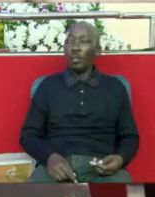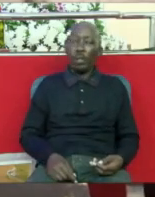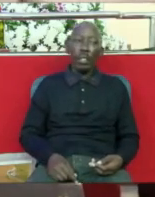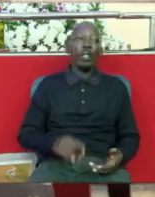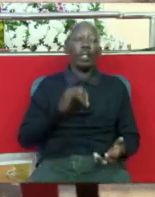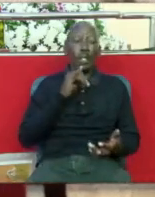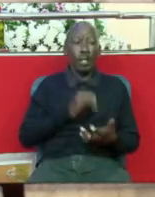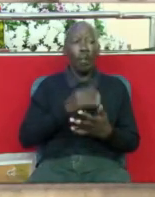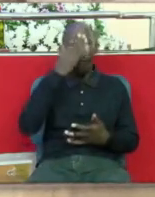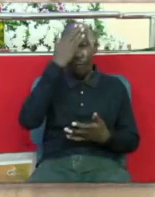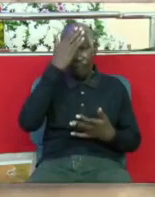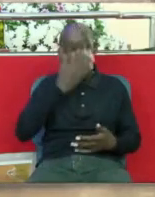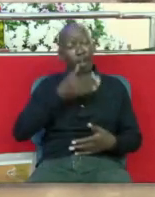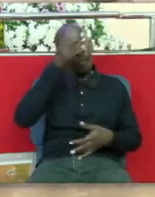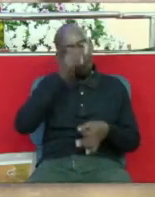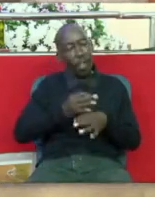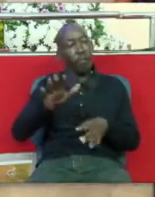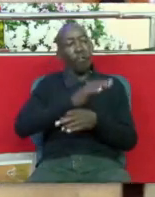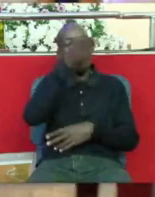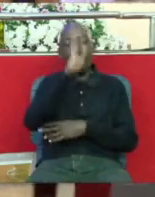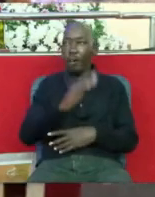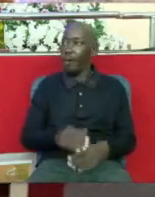He's a faithful God. Ni Mungu mwaminifu.